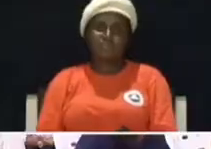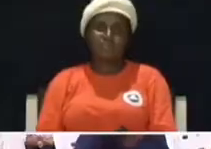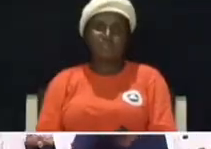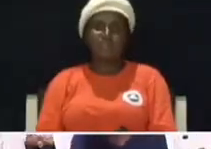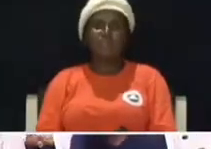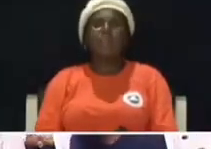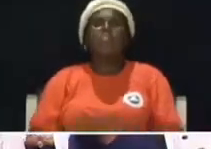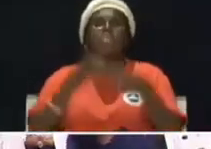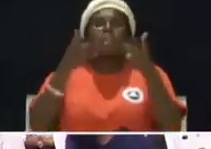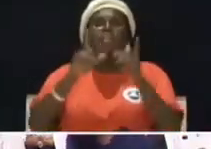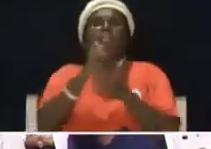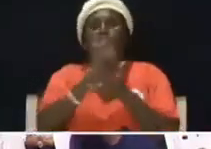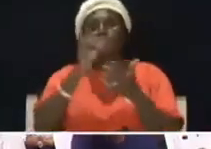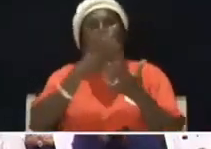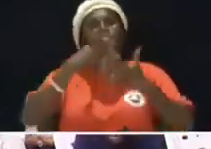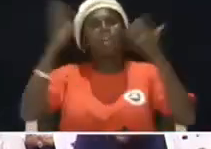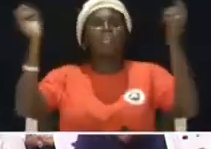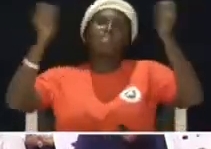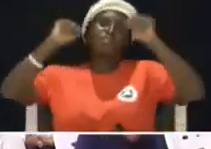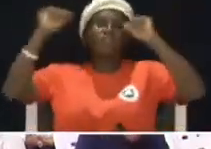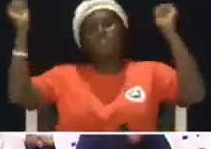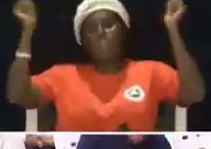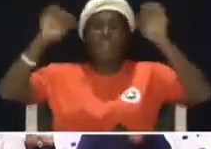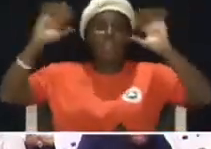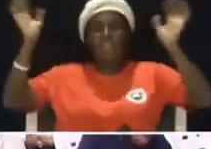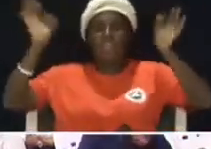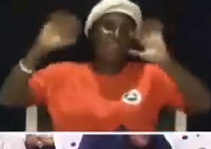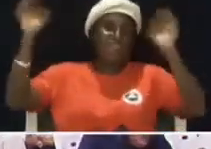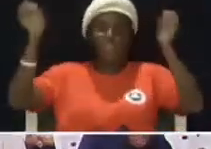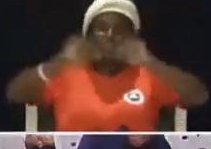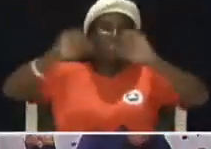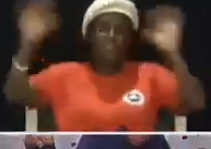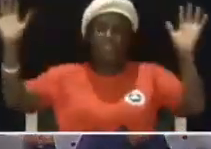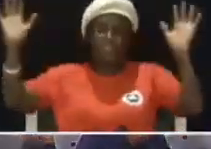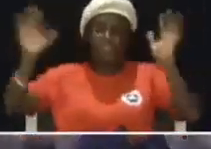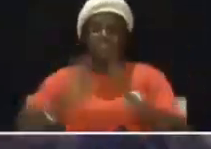Let somebody shout hallelujah!